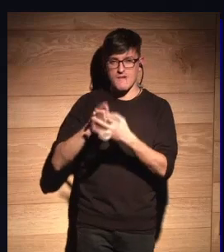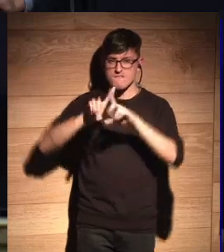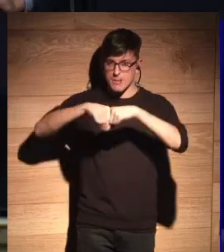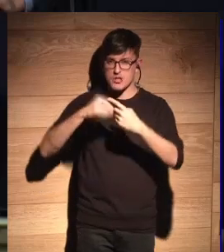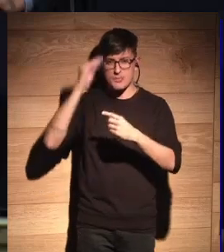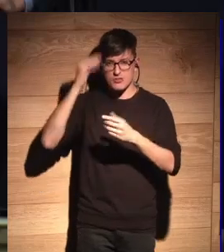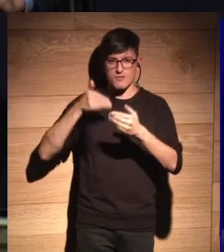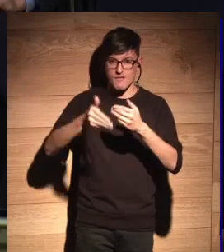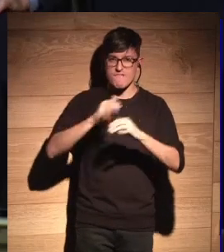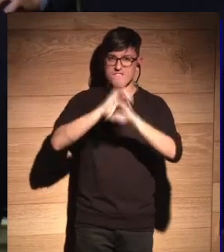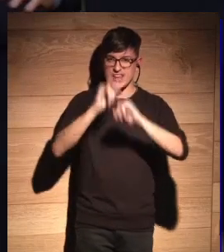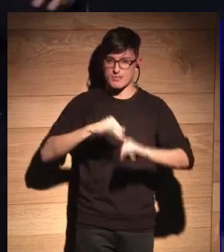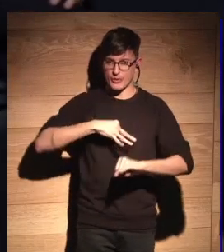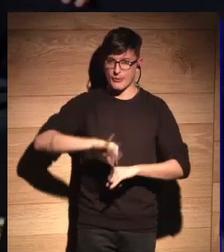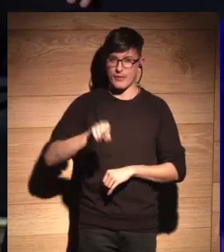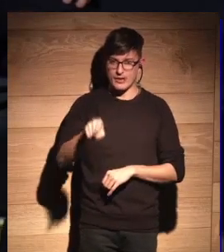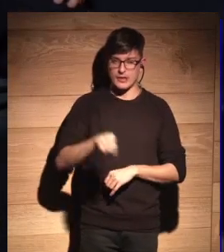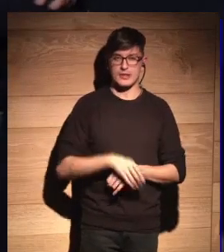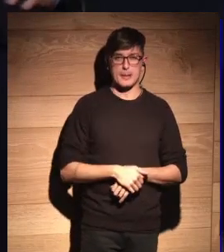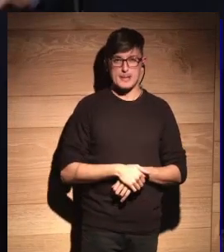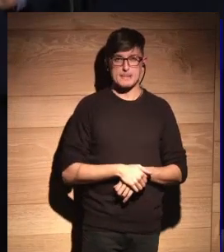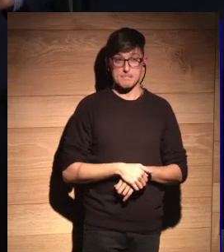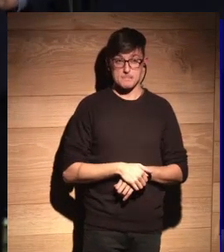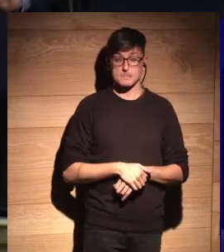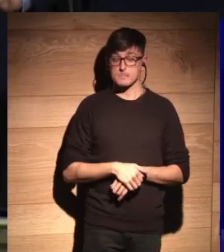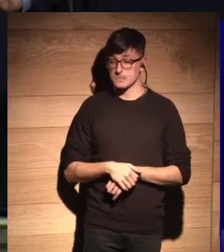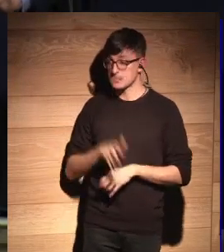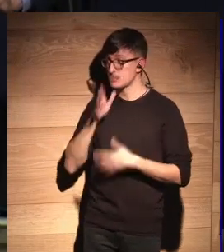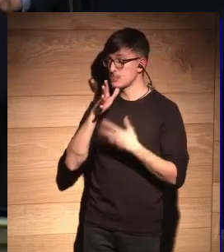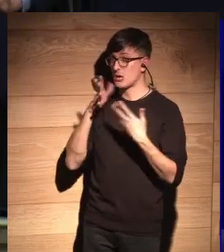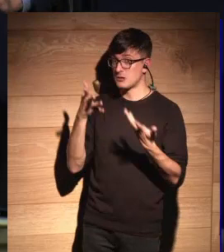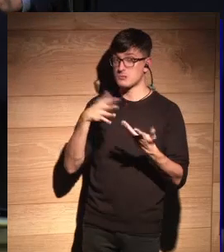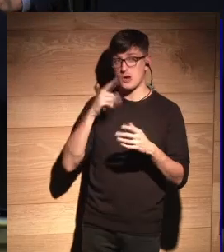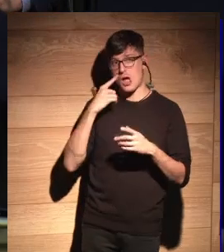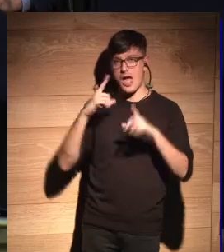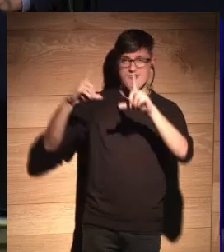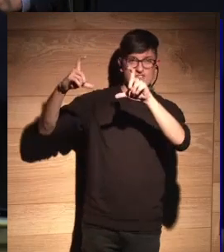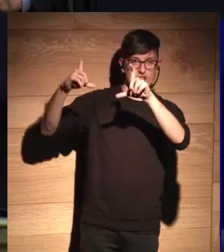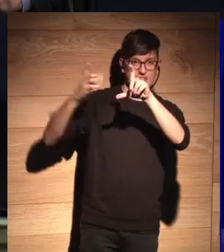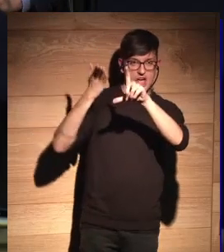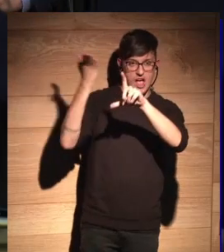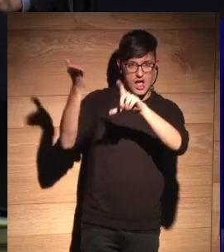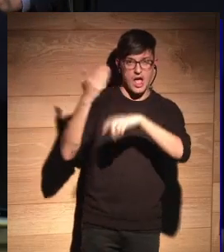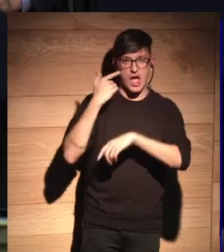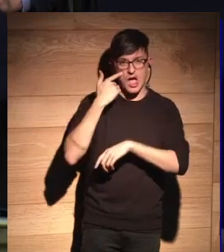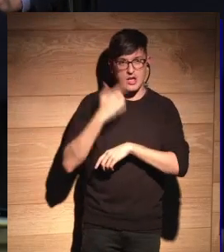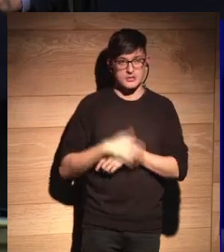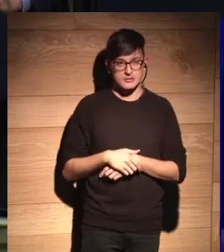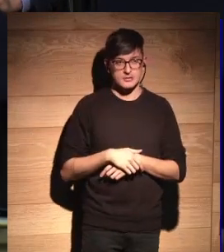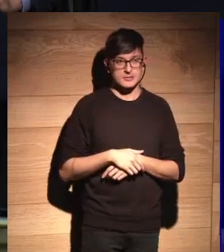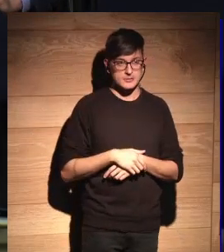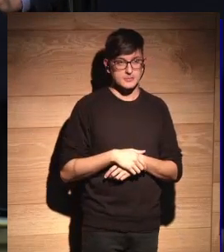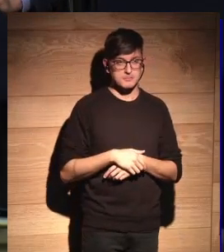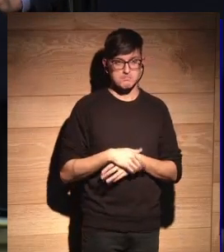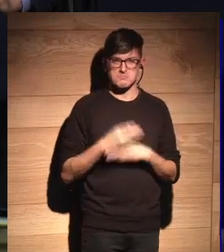So perhaps we start now. I mean, we will see this picture later on also, because of course there are a lot of